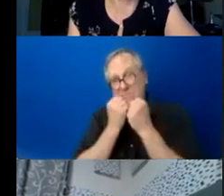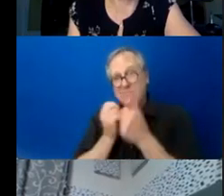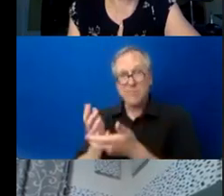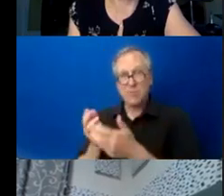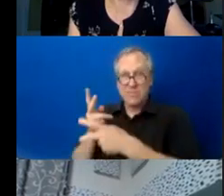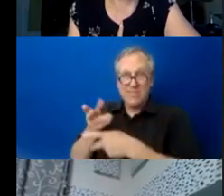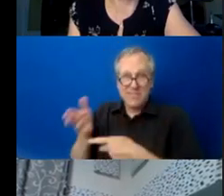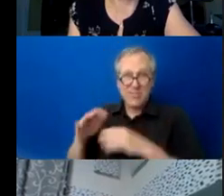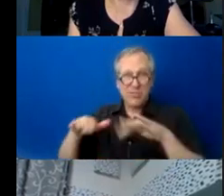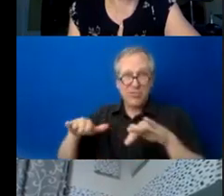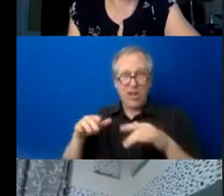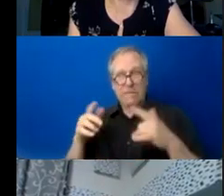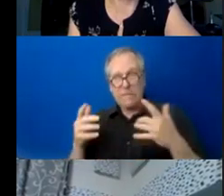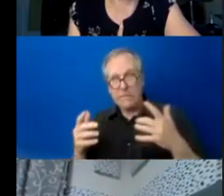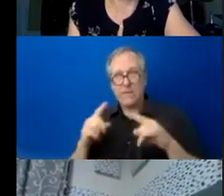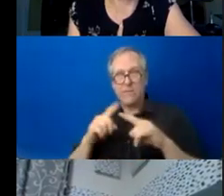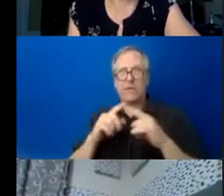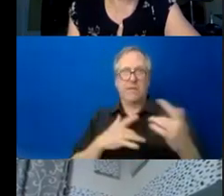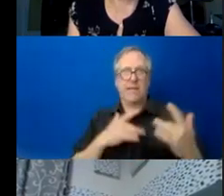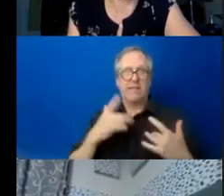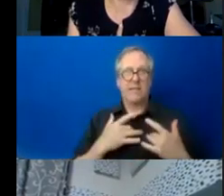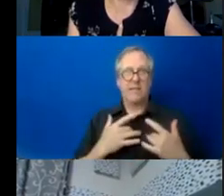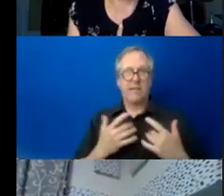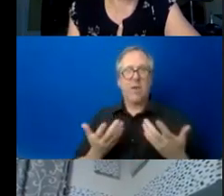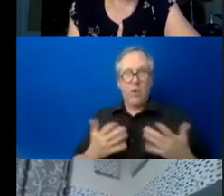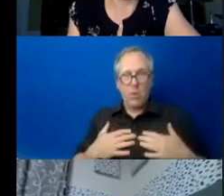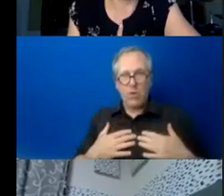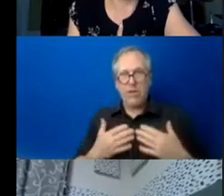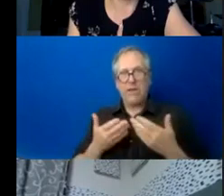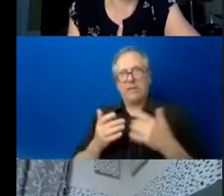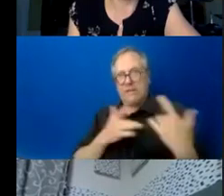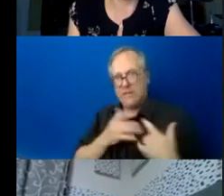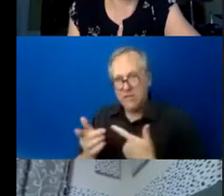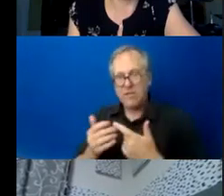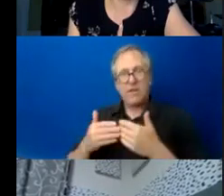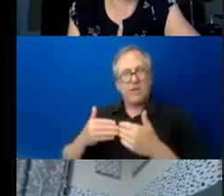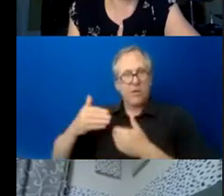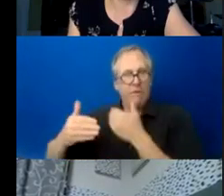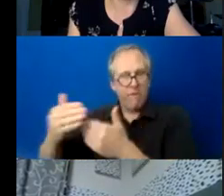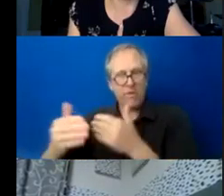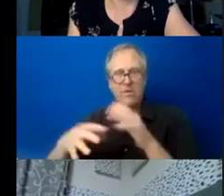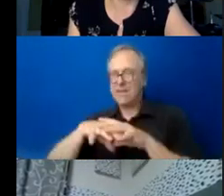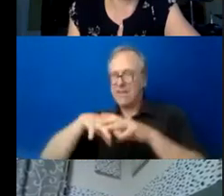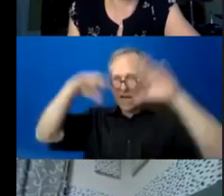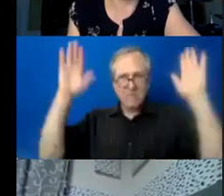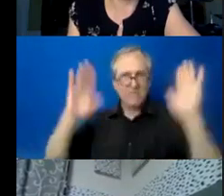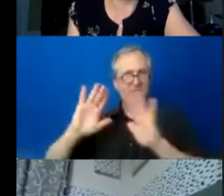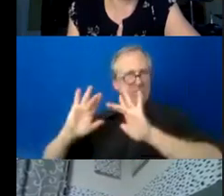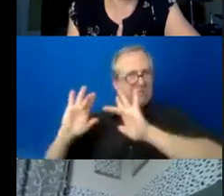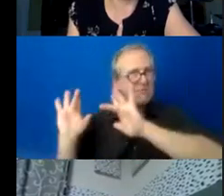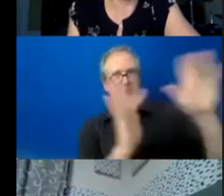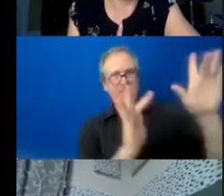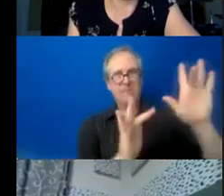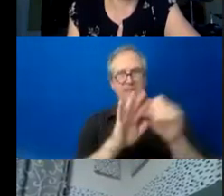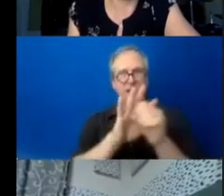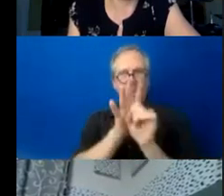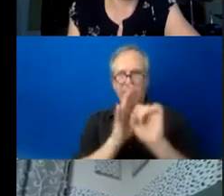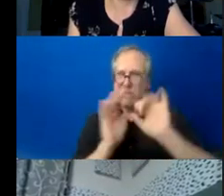but also really exciting to say we are part of the trials and we are moving forward and we are getting out of this pandemic and getting life back to